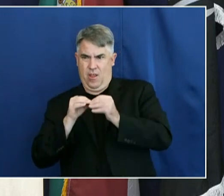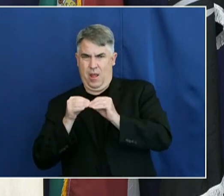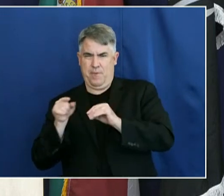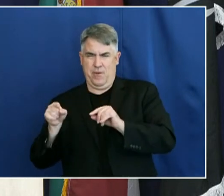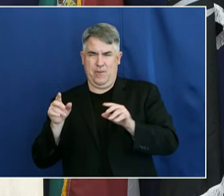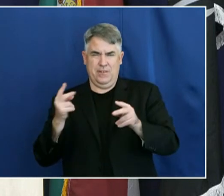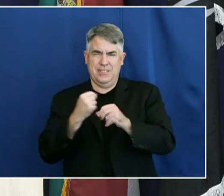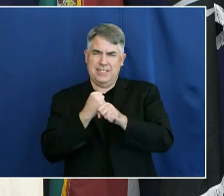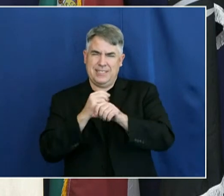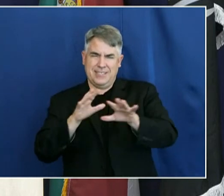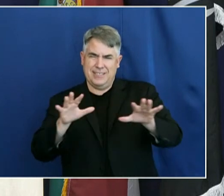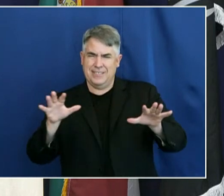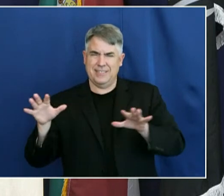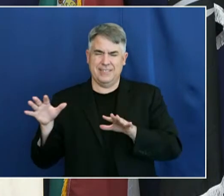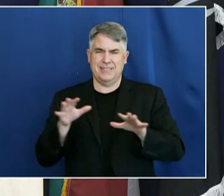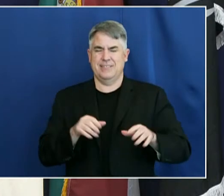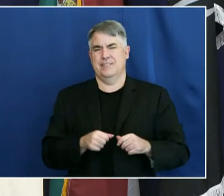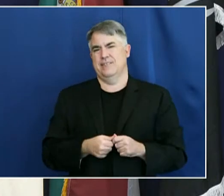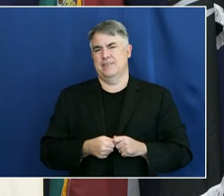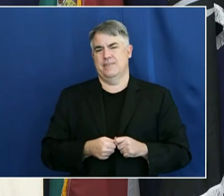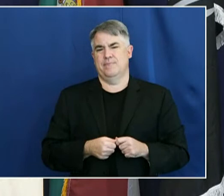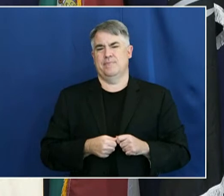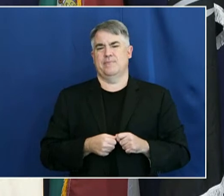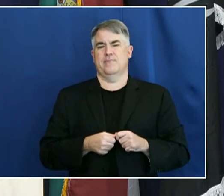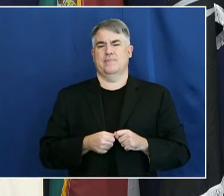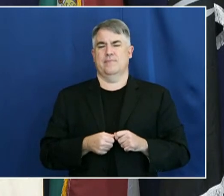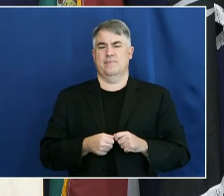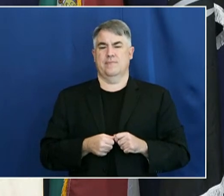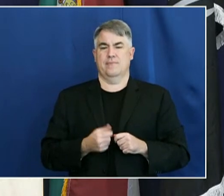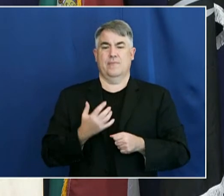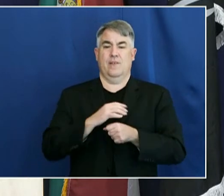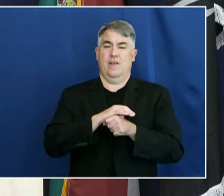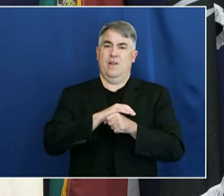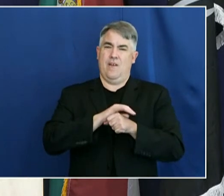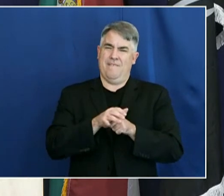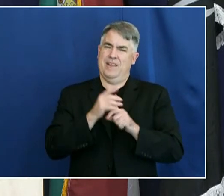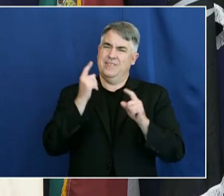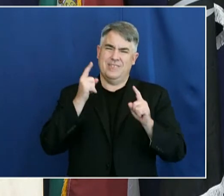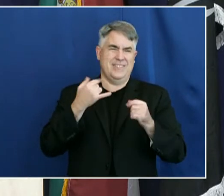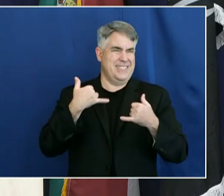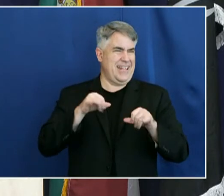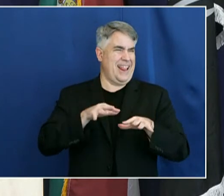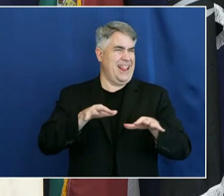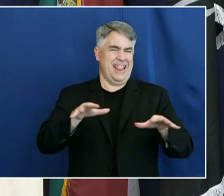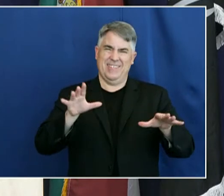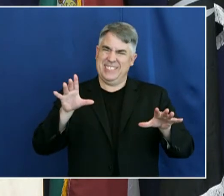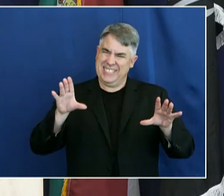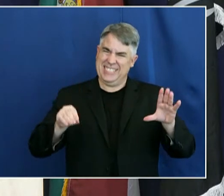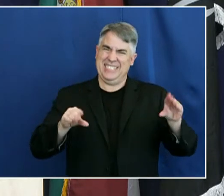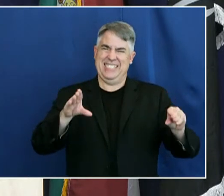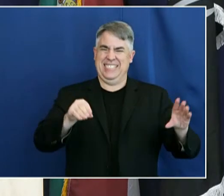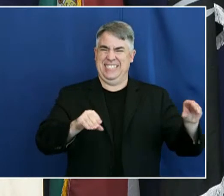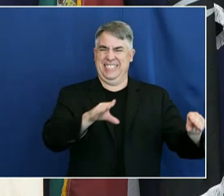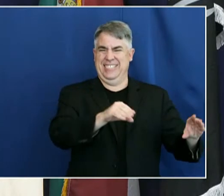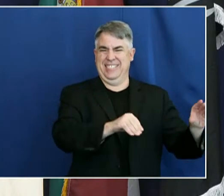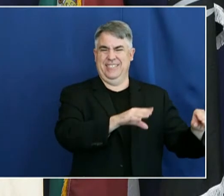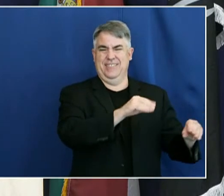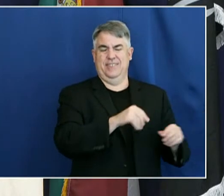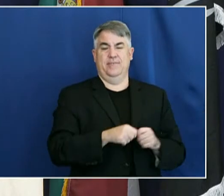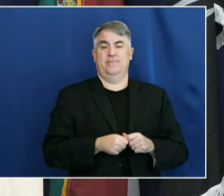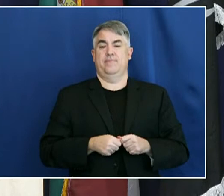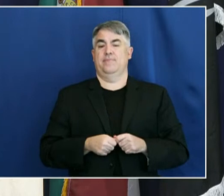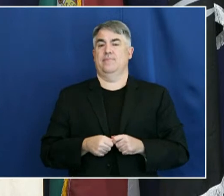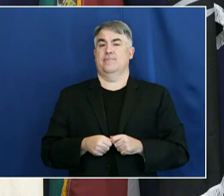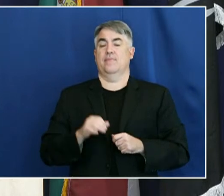for us to not see increased spread and increased transmission. The third pathway for us to get there is related to the healthy equity